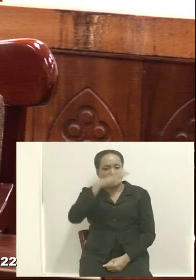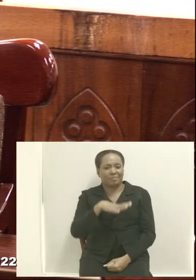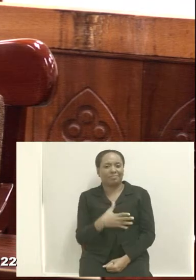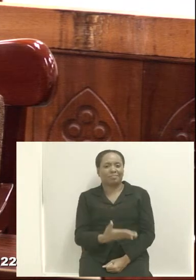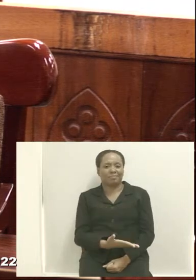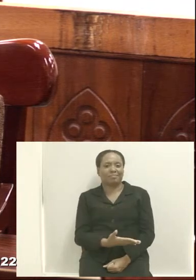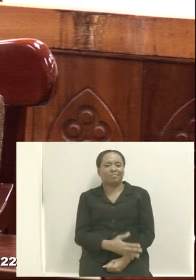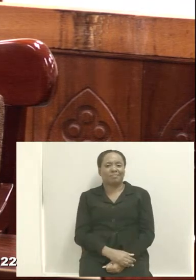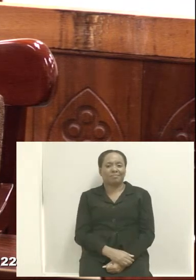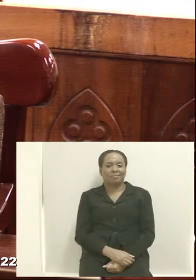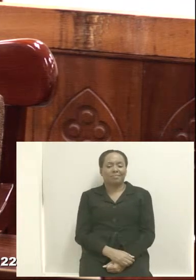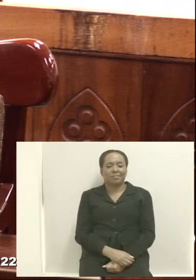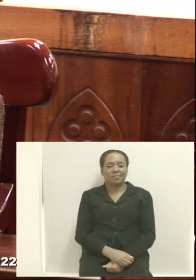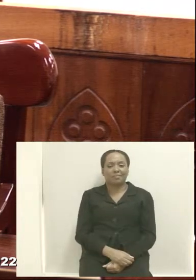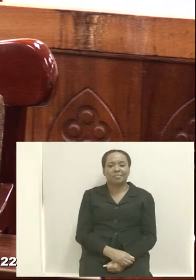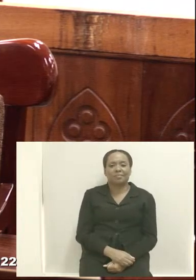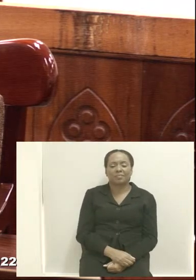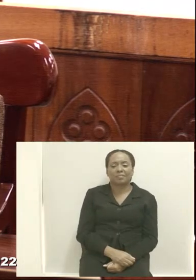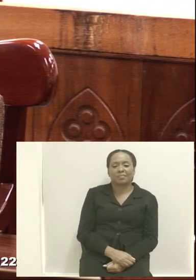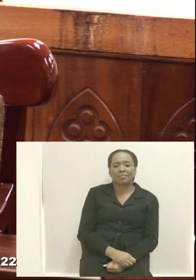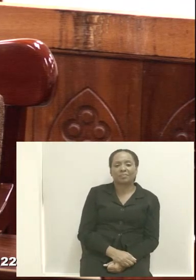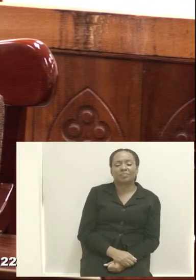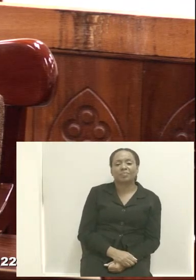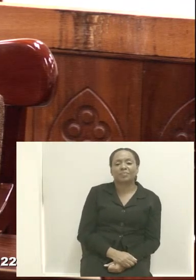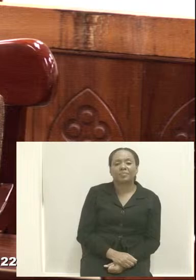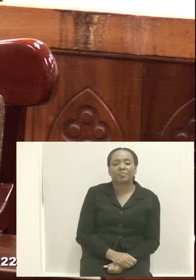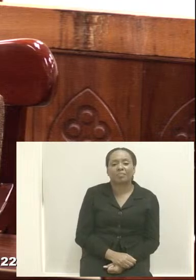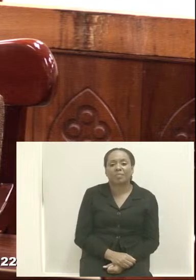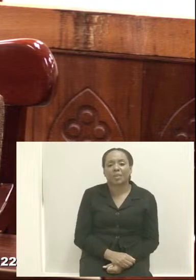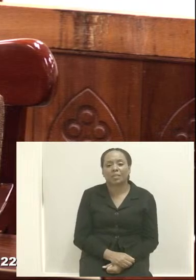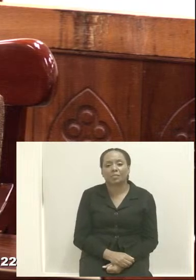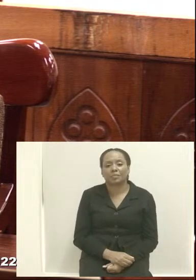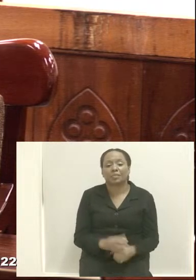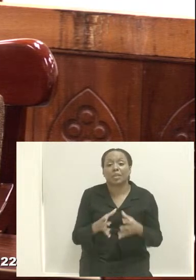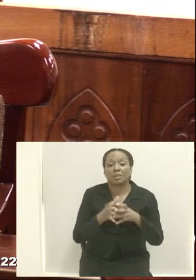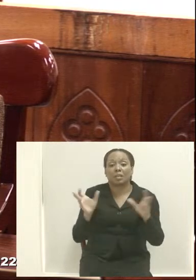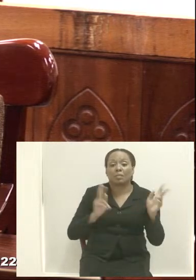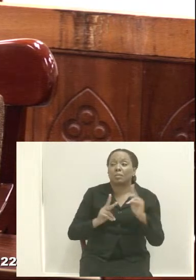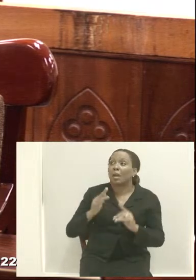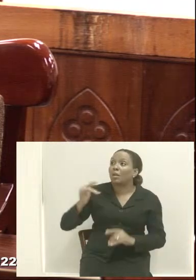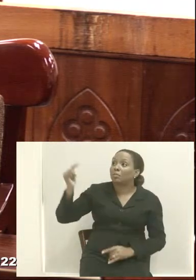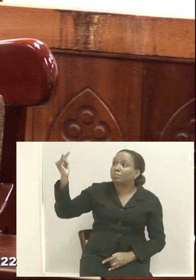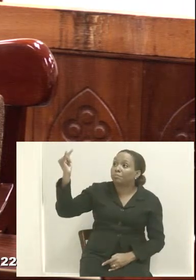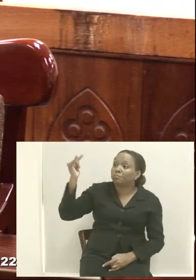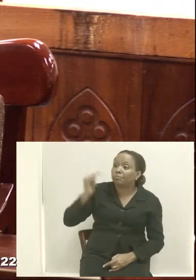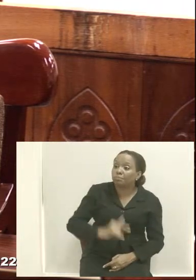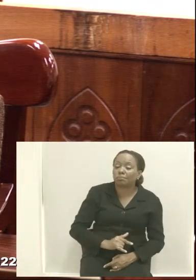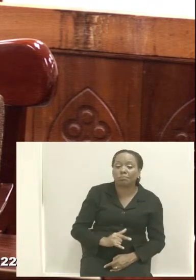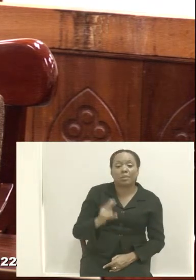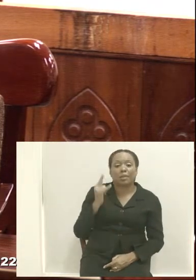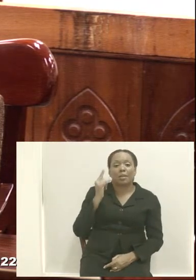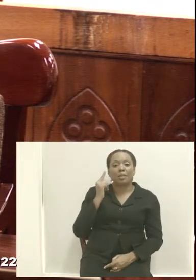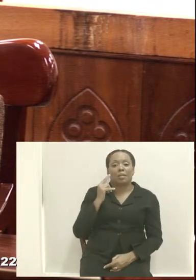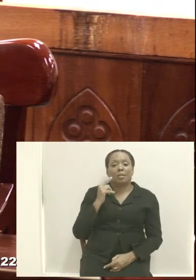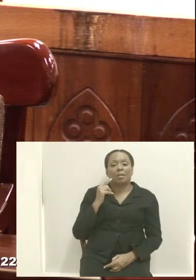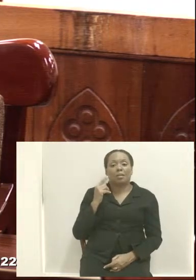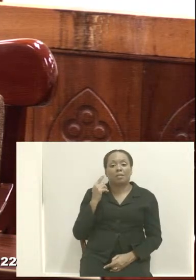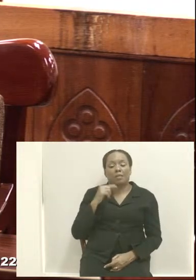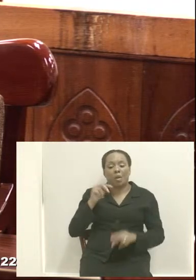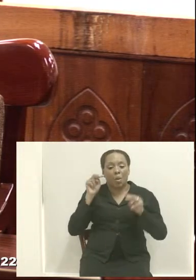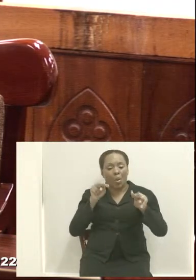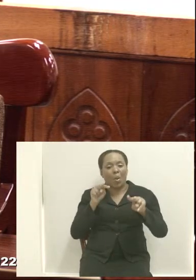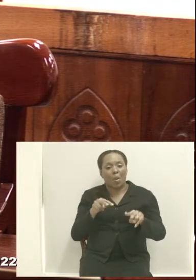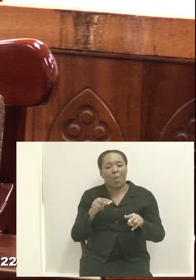a lot of people to this country who spend money. They certainly attract a lot of money to this country by their own performance.